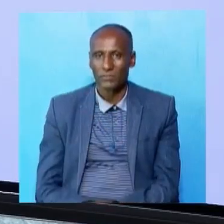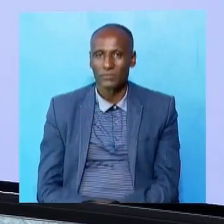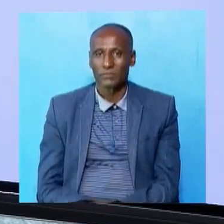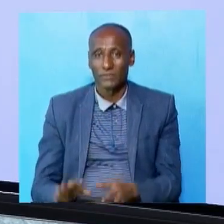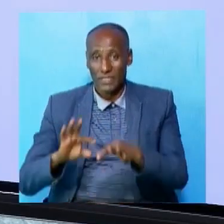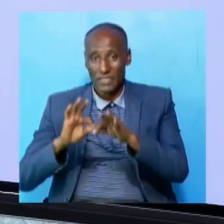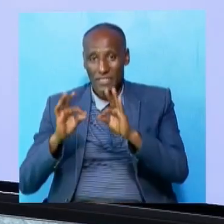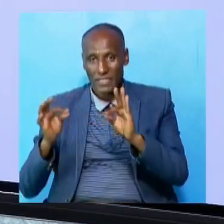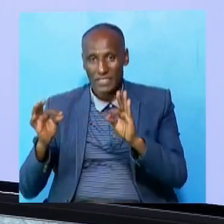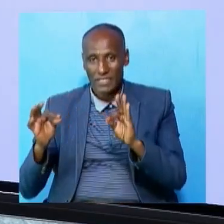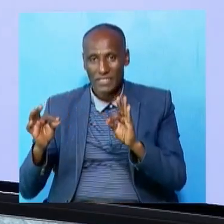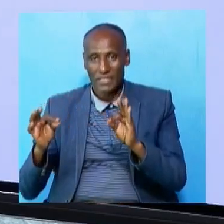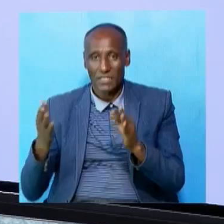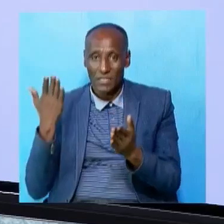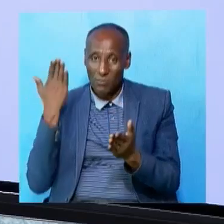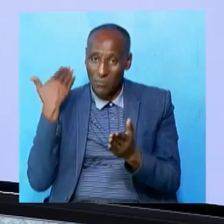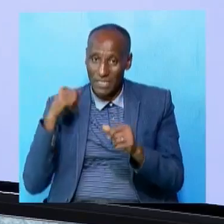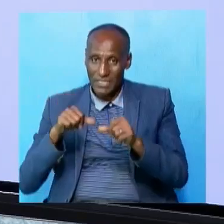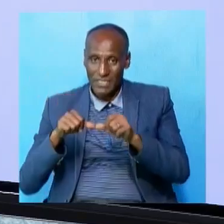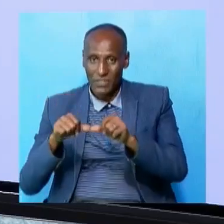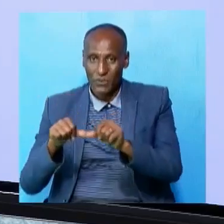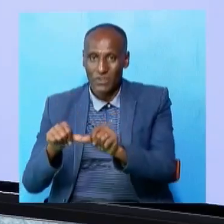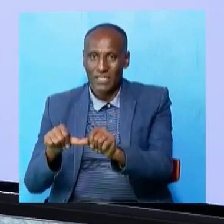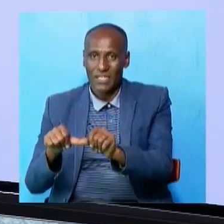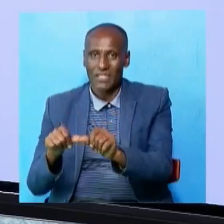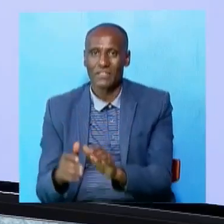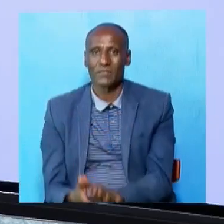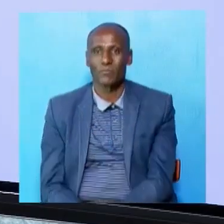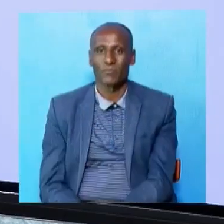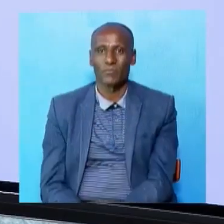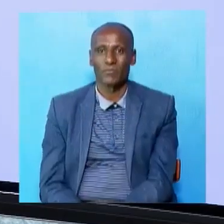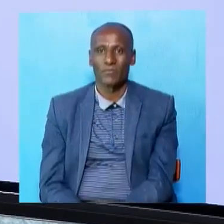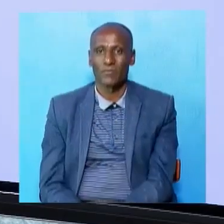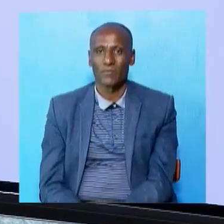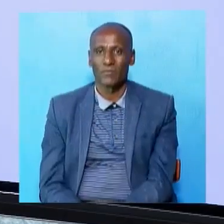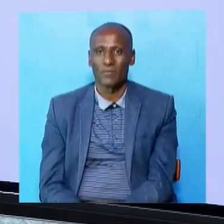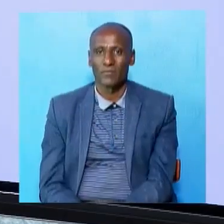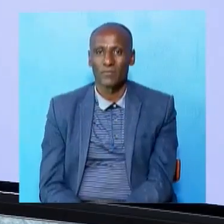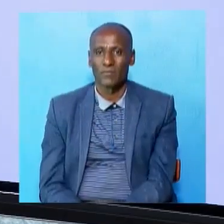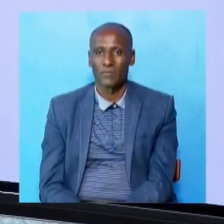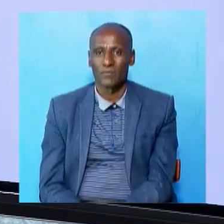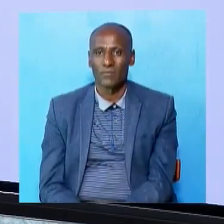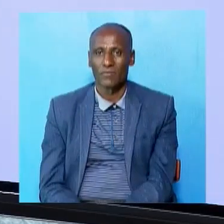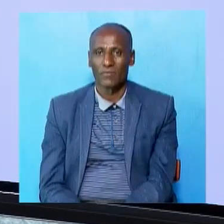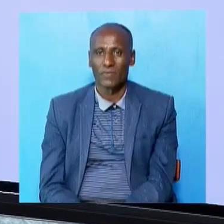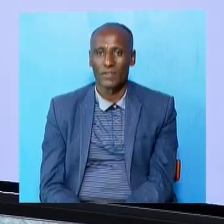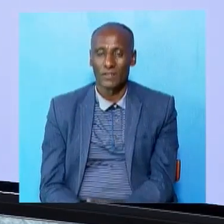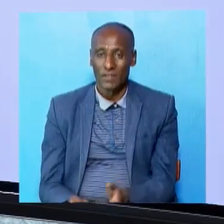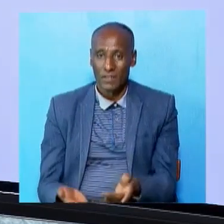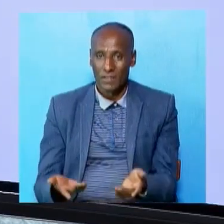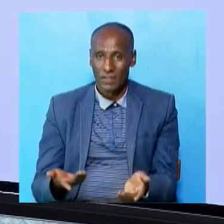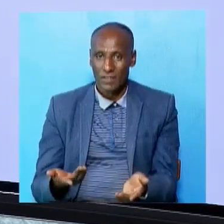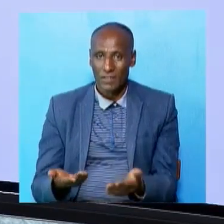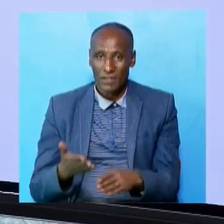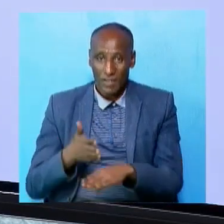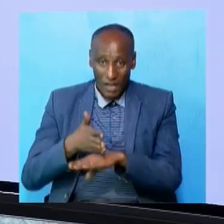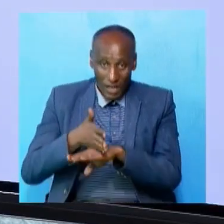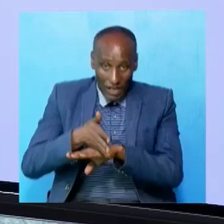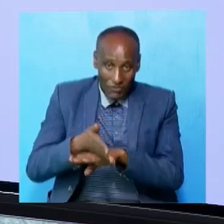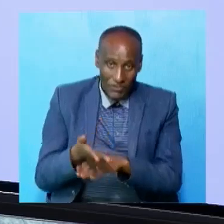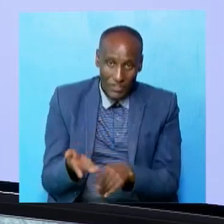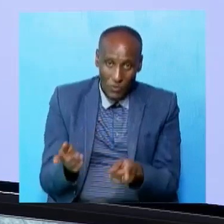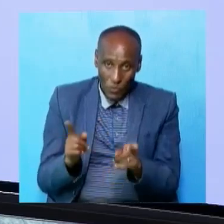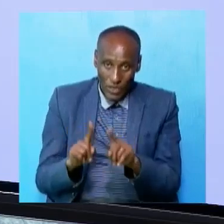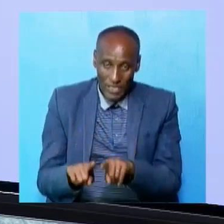sentence? Past continuous. Good. So, after when, what comes next is